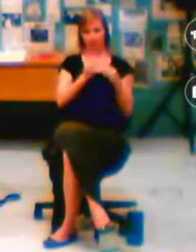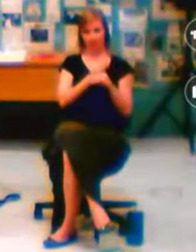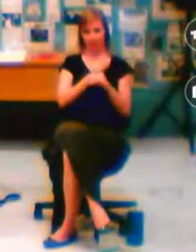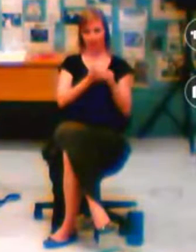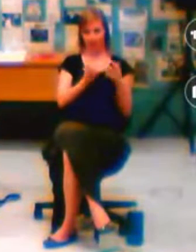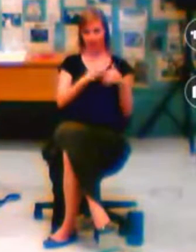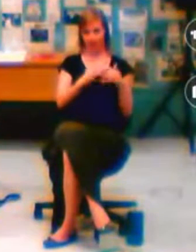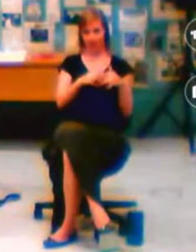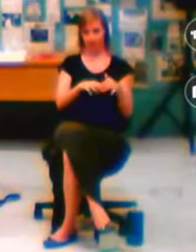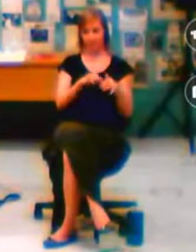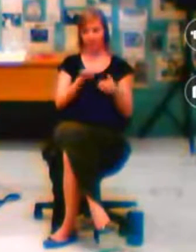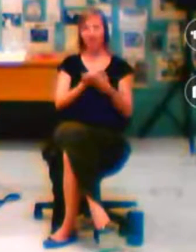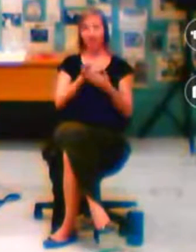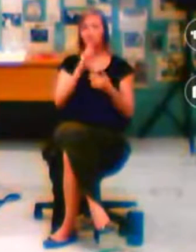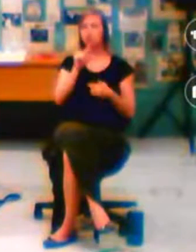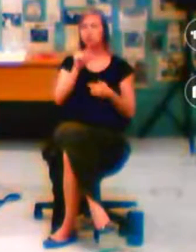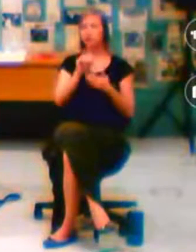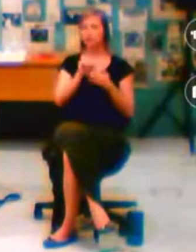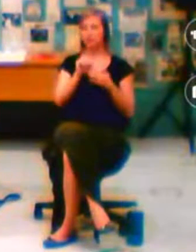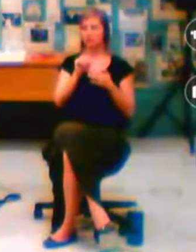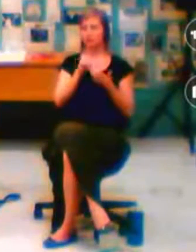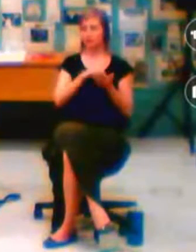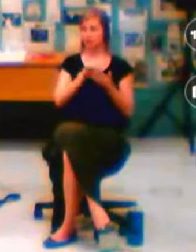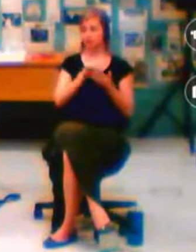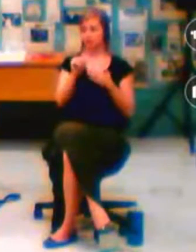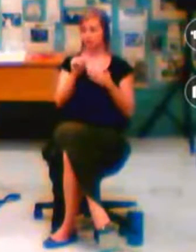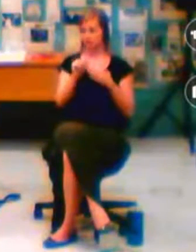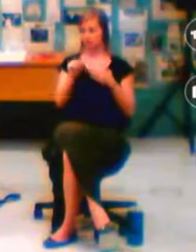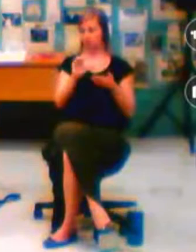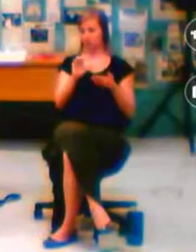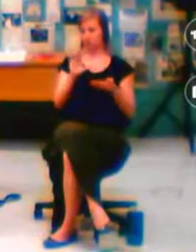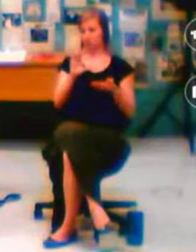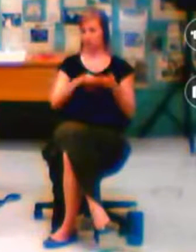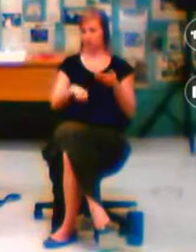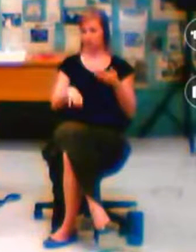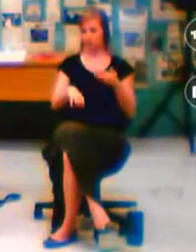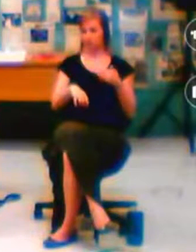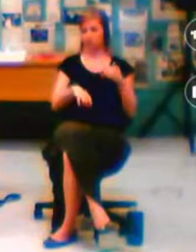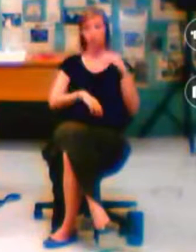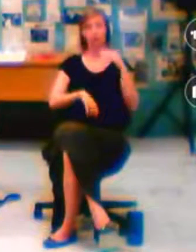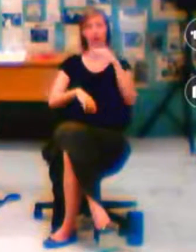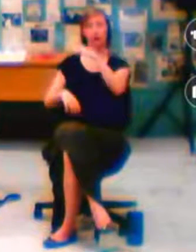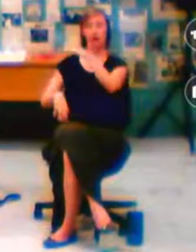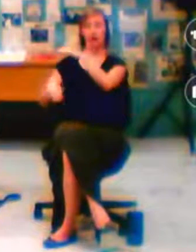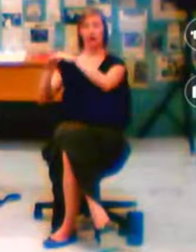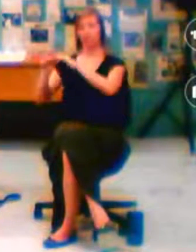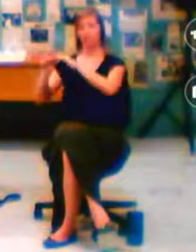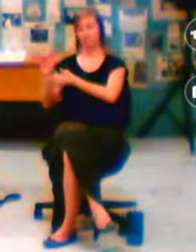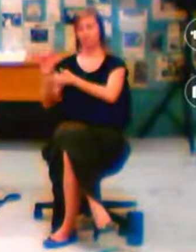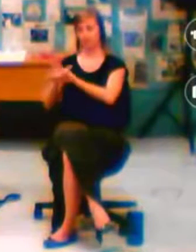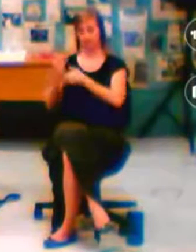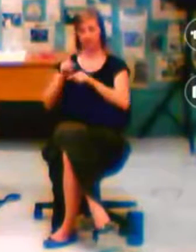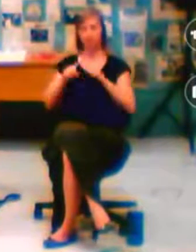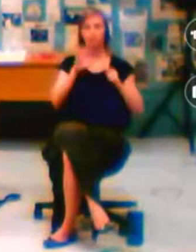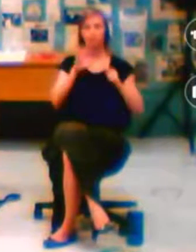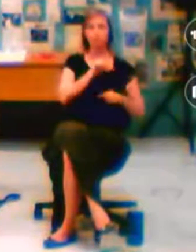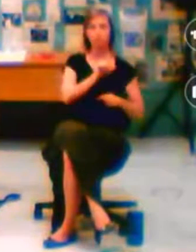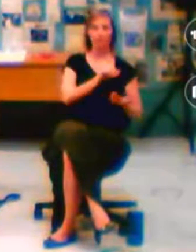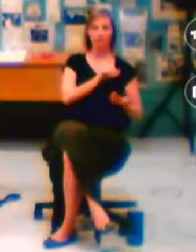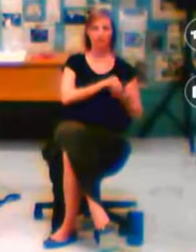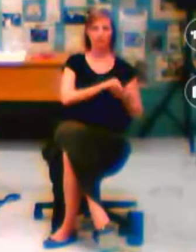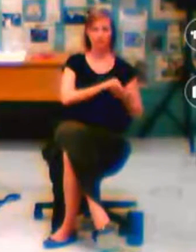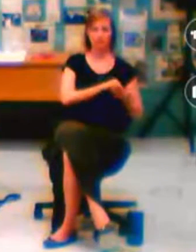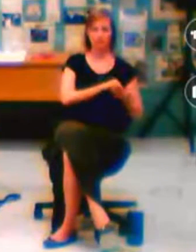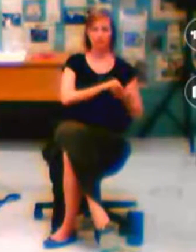lines in your tax forms as well. I did that math and I contacted Colorado Care. Mm-hmm. They worked through the math with